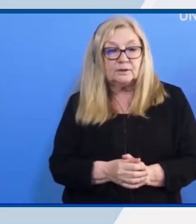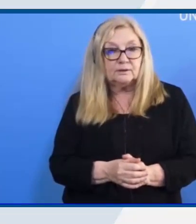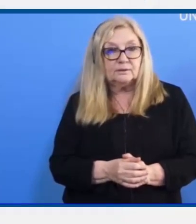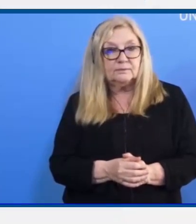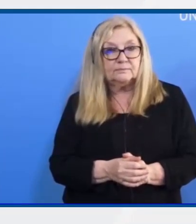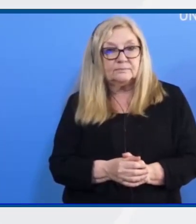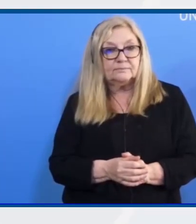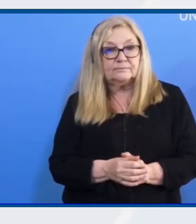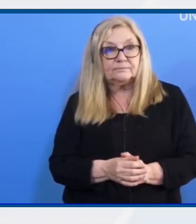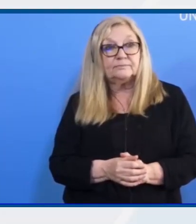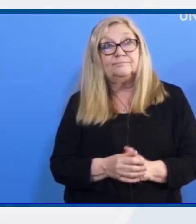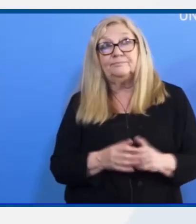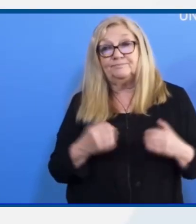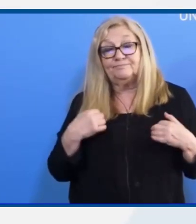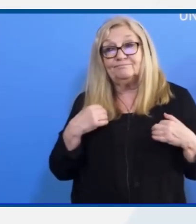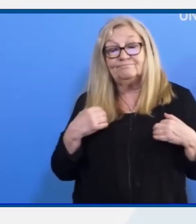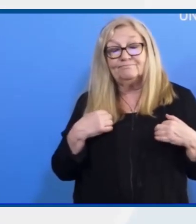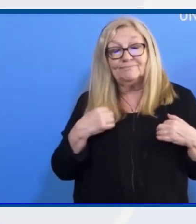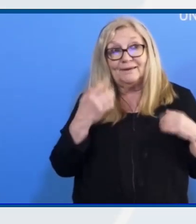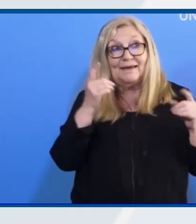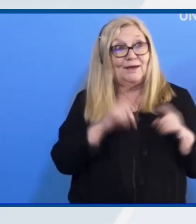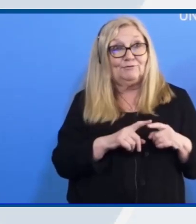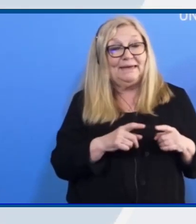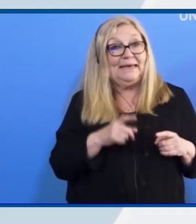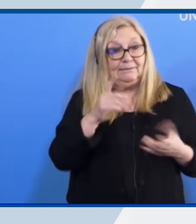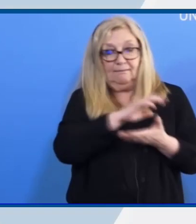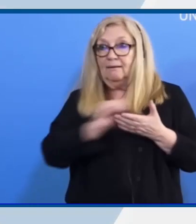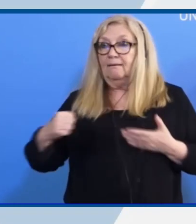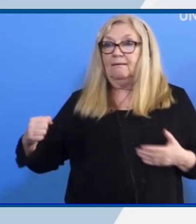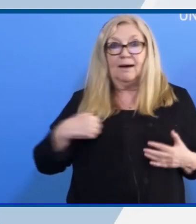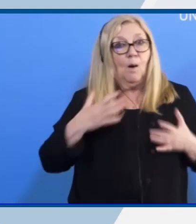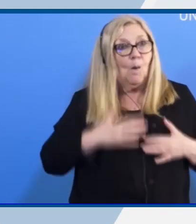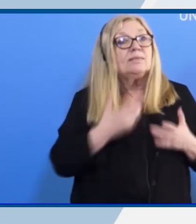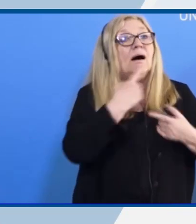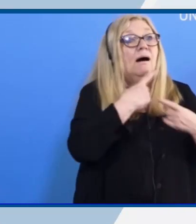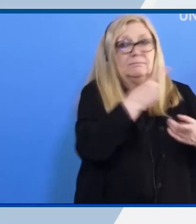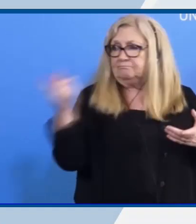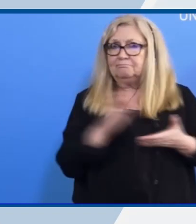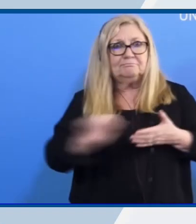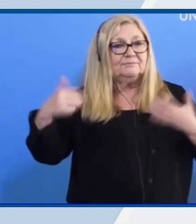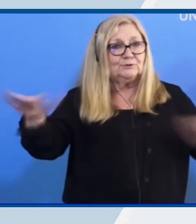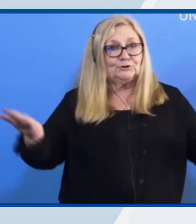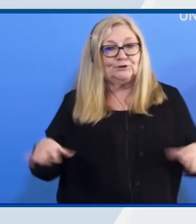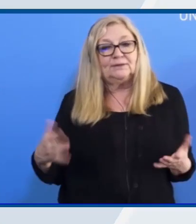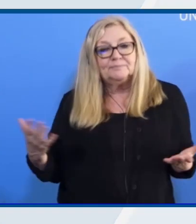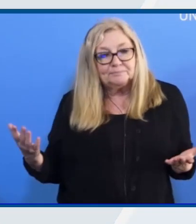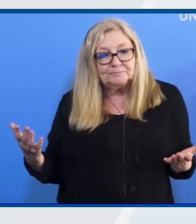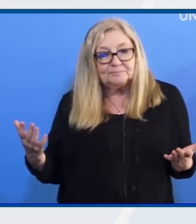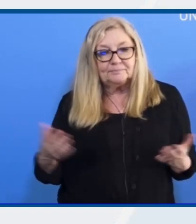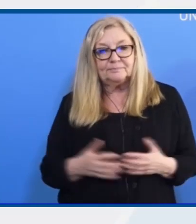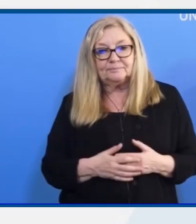So I agree with Alessandro. He didn't leave me much to say, but let me add a couple of points. One is project preparation is